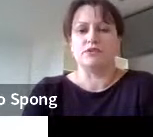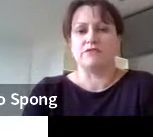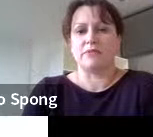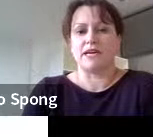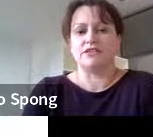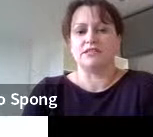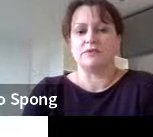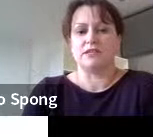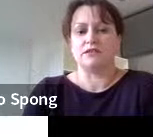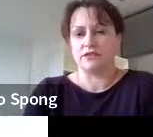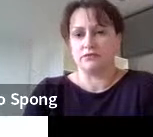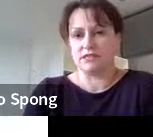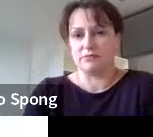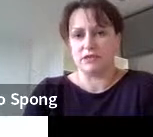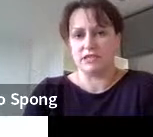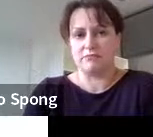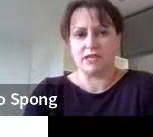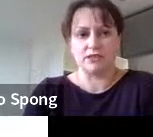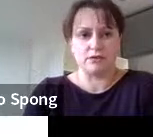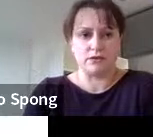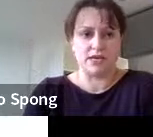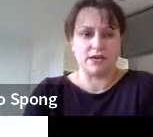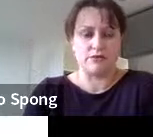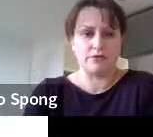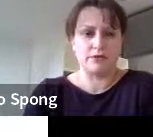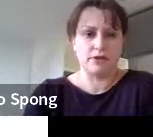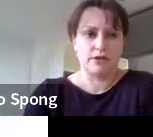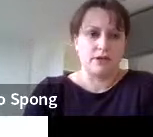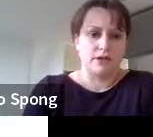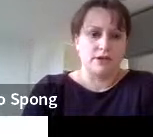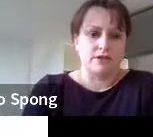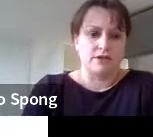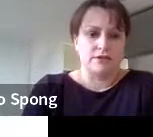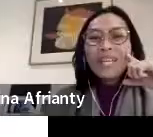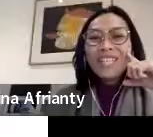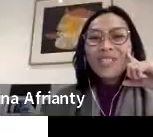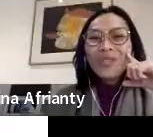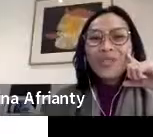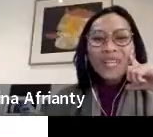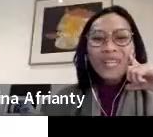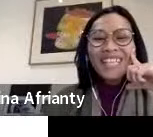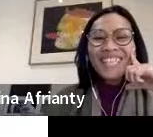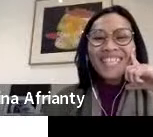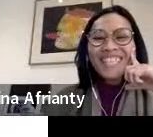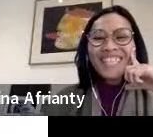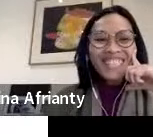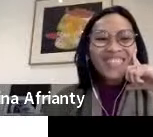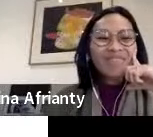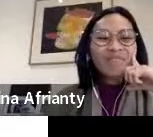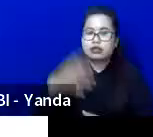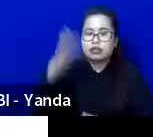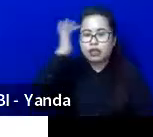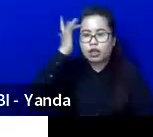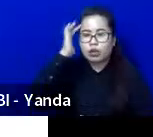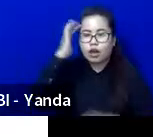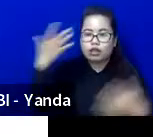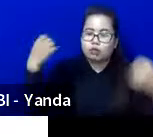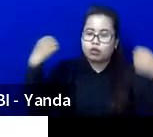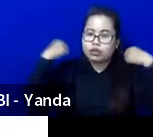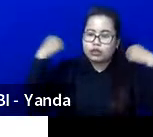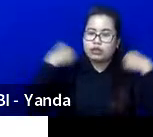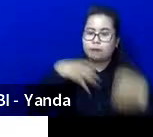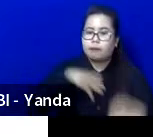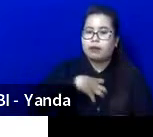and supports of patients with intellectual disability and mental ill health. 1 more minute, Jo, sorry. Last slide now,